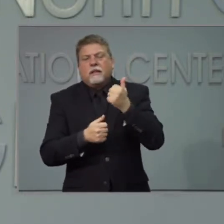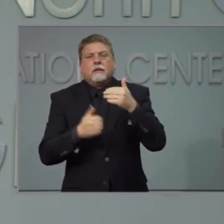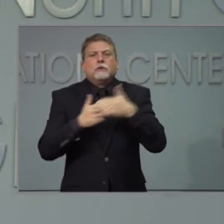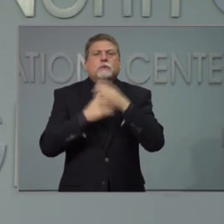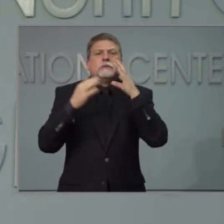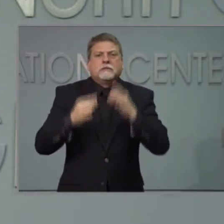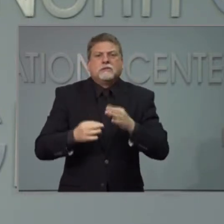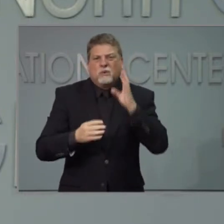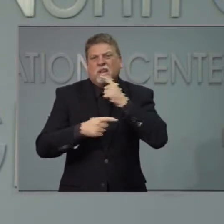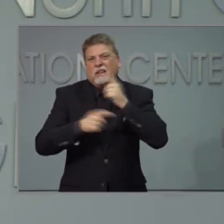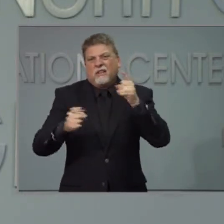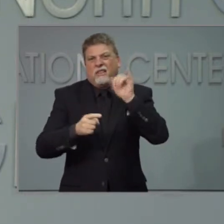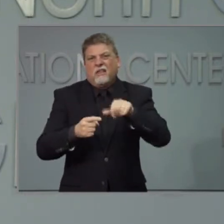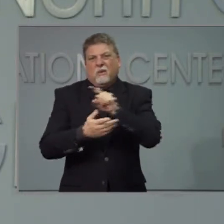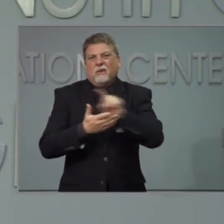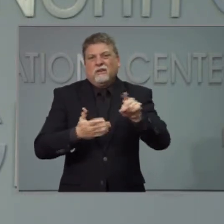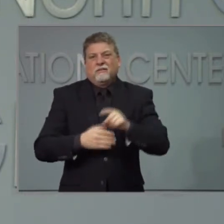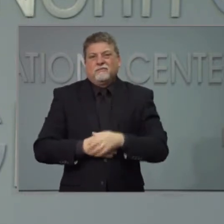Next question, please.